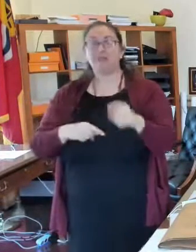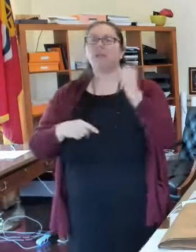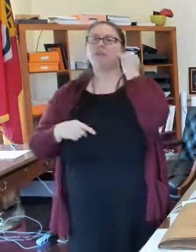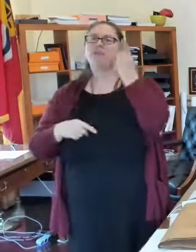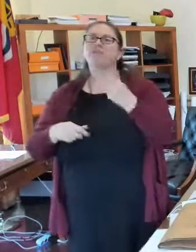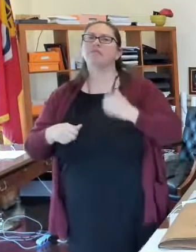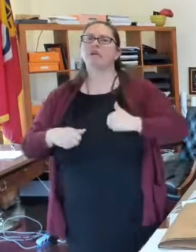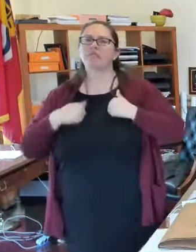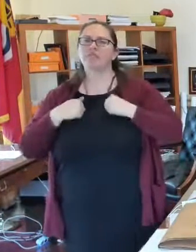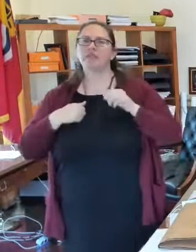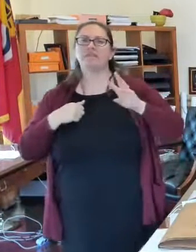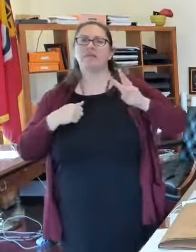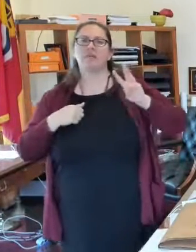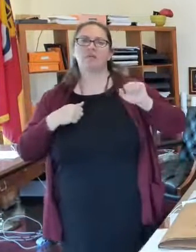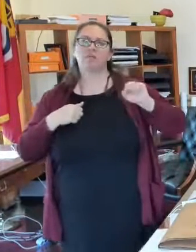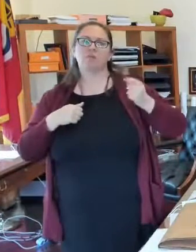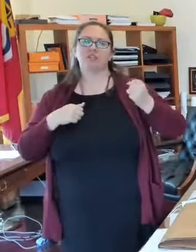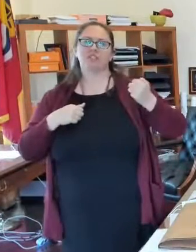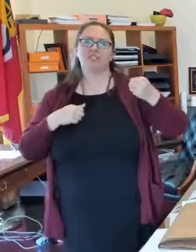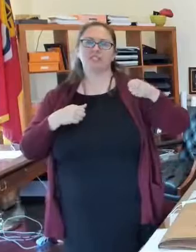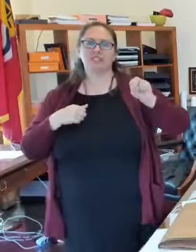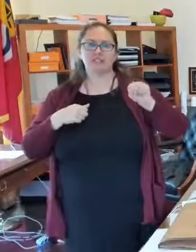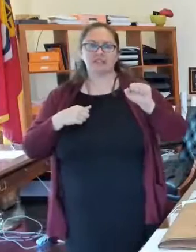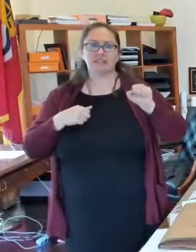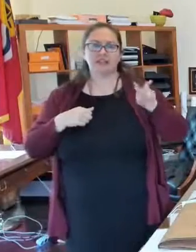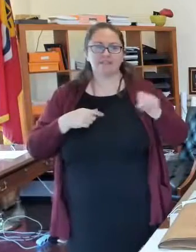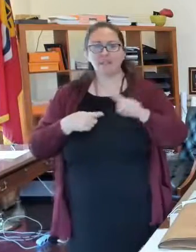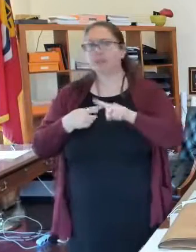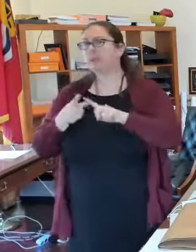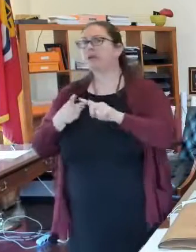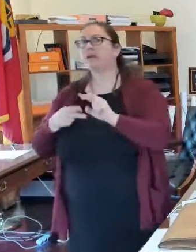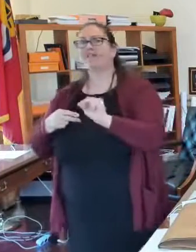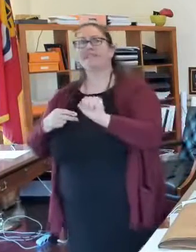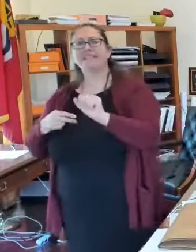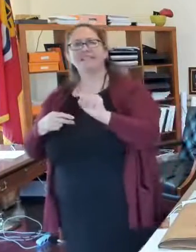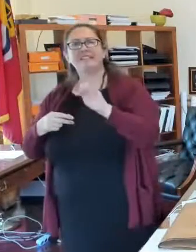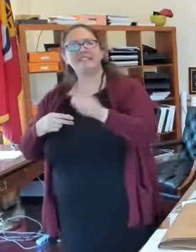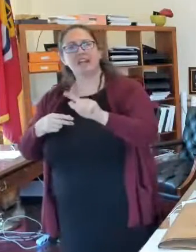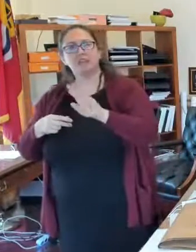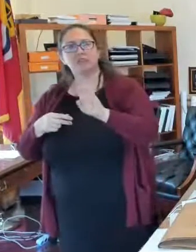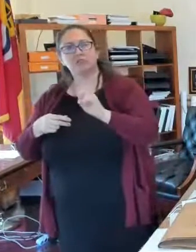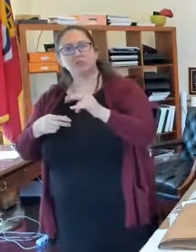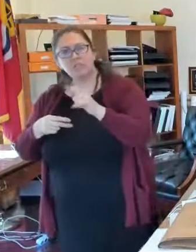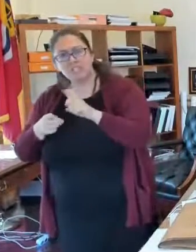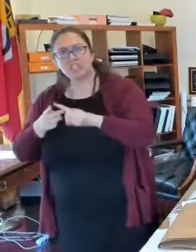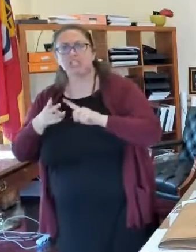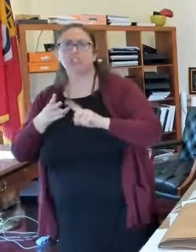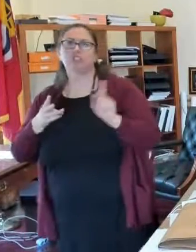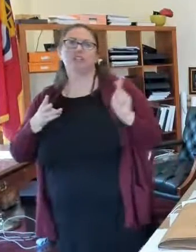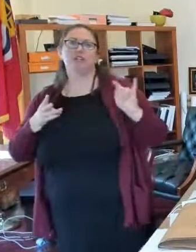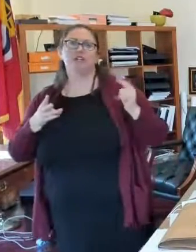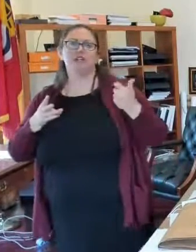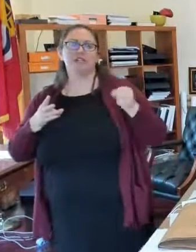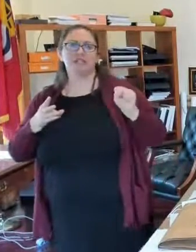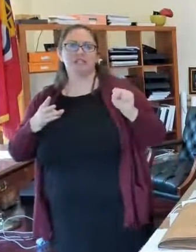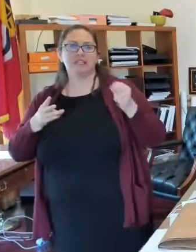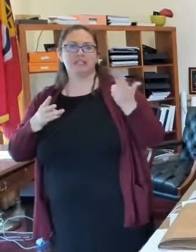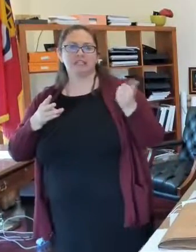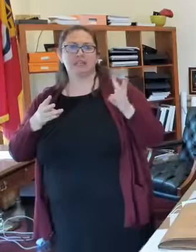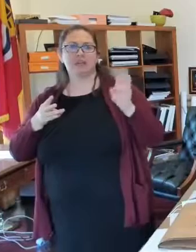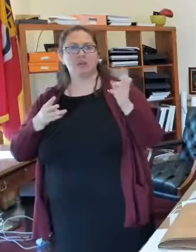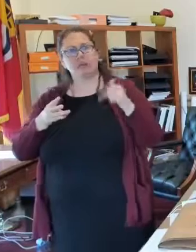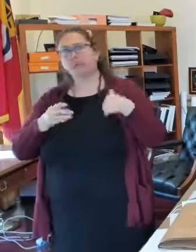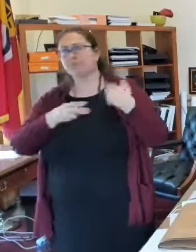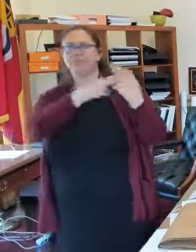Washington Avenue, or if you live on Natural Bridge, or if you live on Kings Highway, or I can name any number of